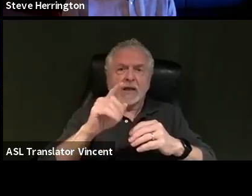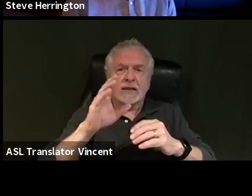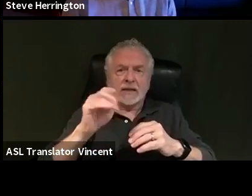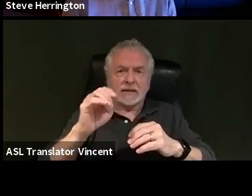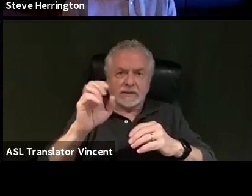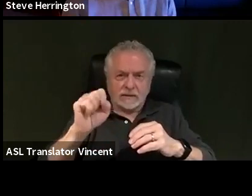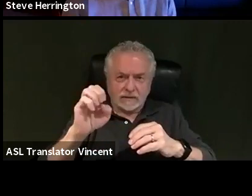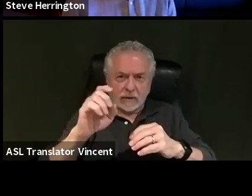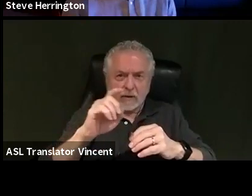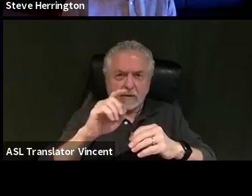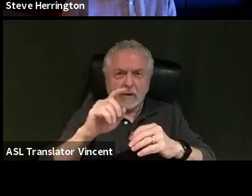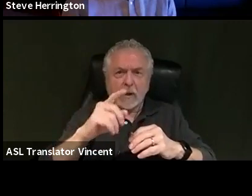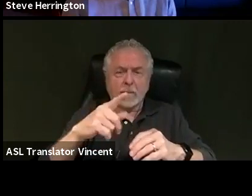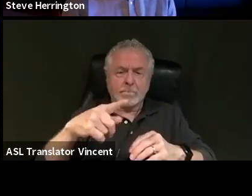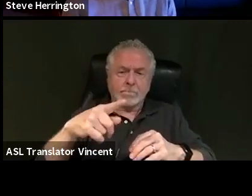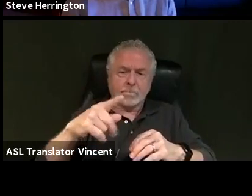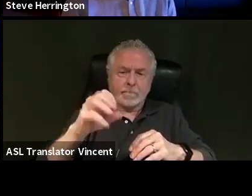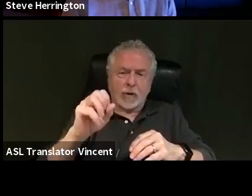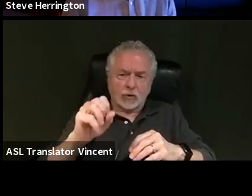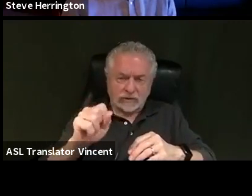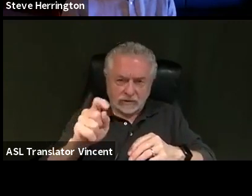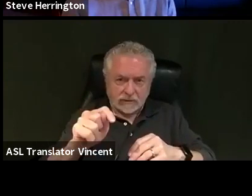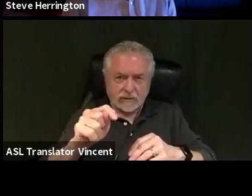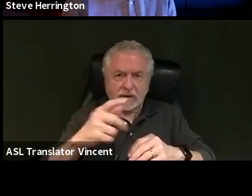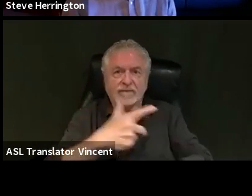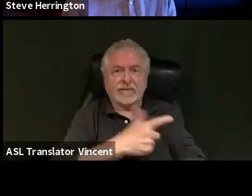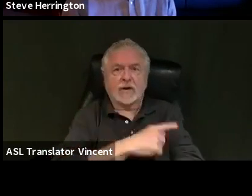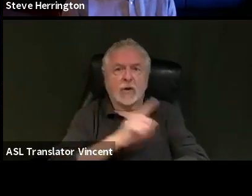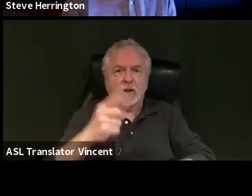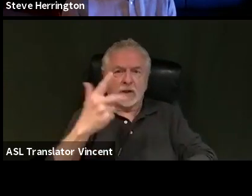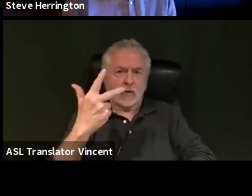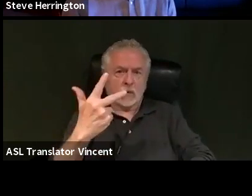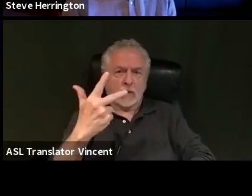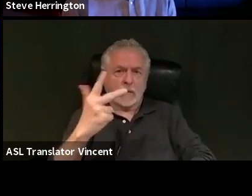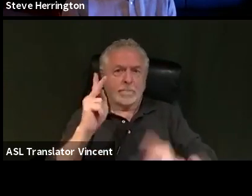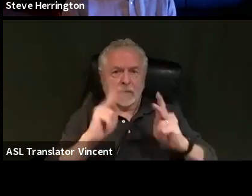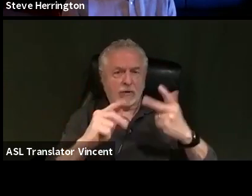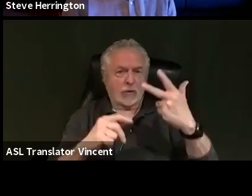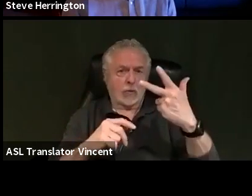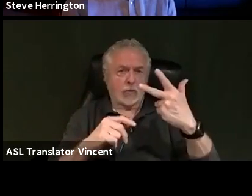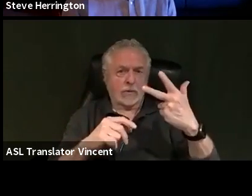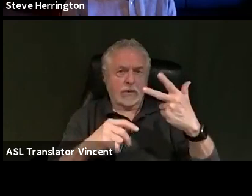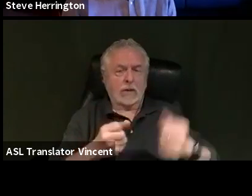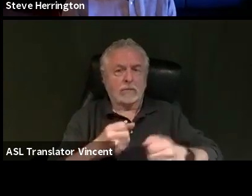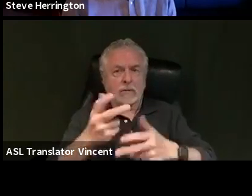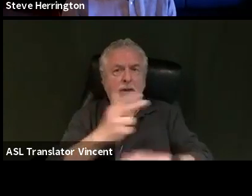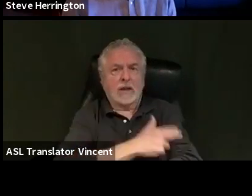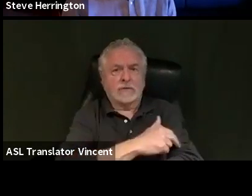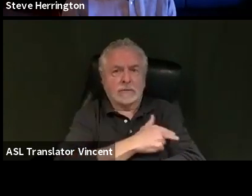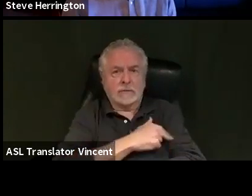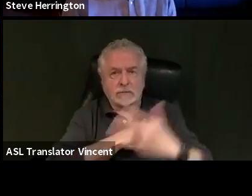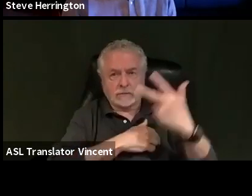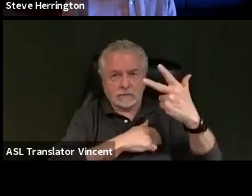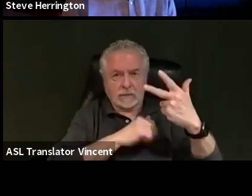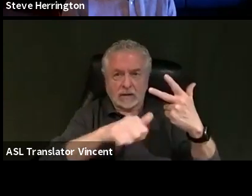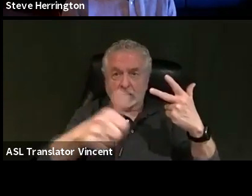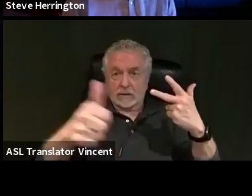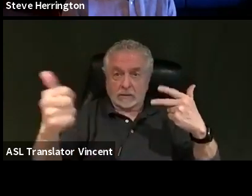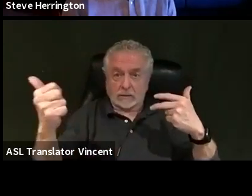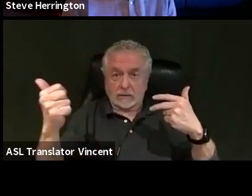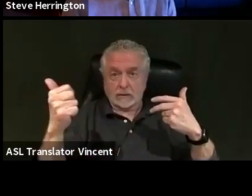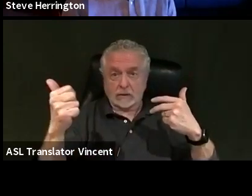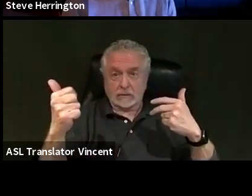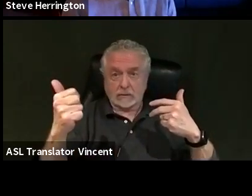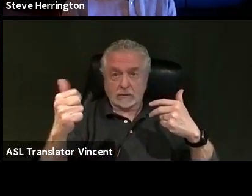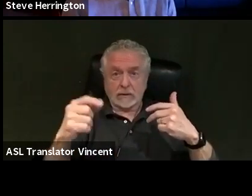persons post-vaccination. However, only 3 people have been hospitalized. Everybody else has been